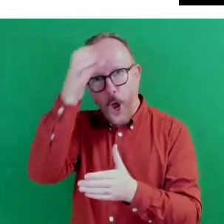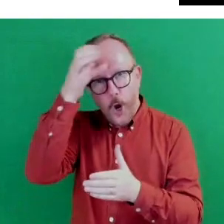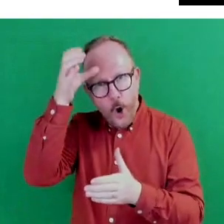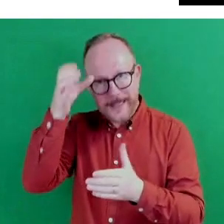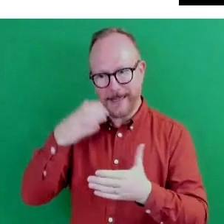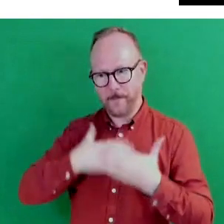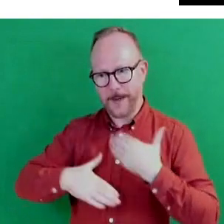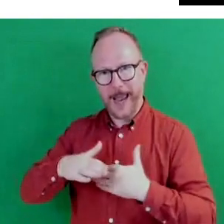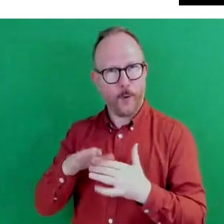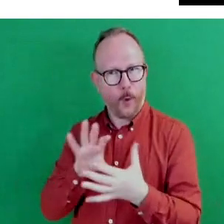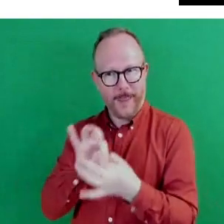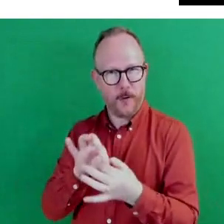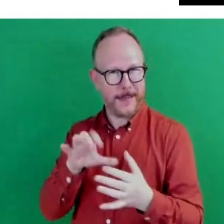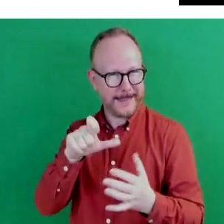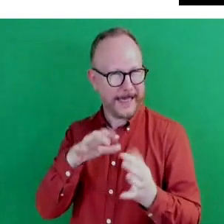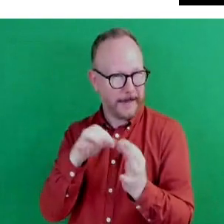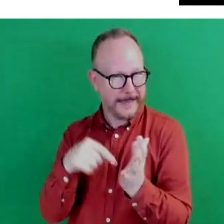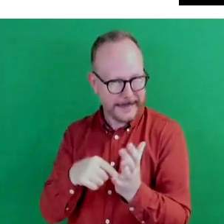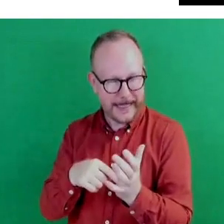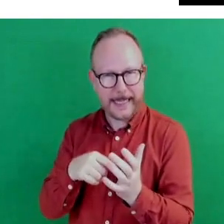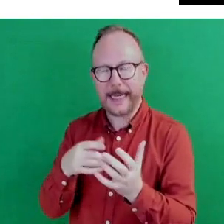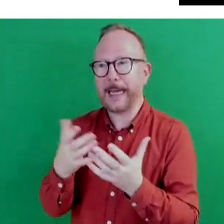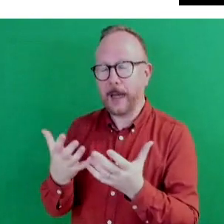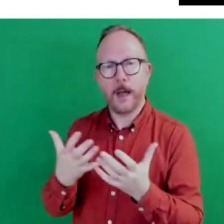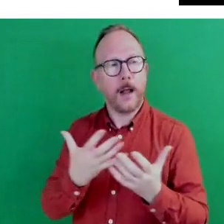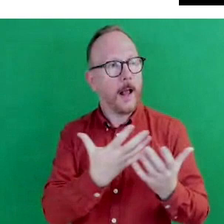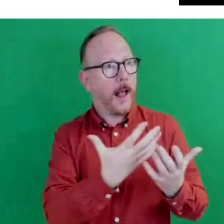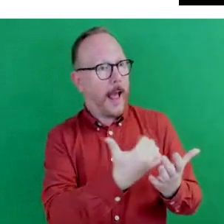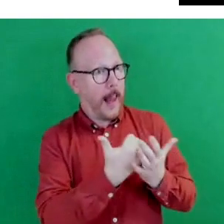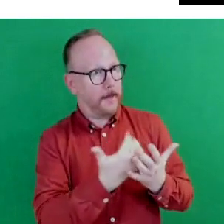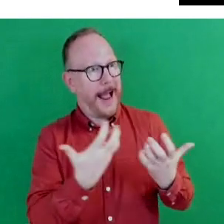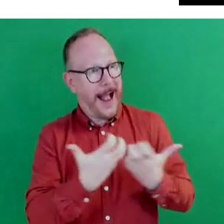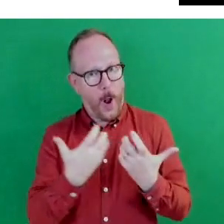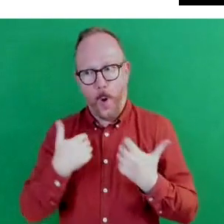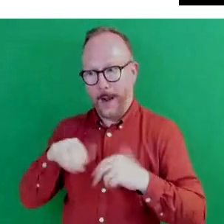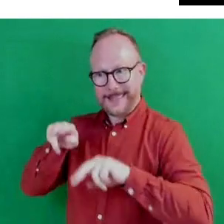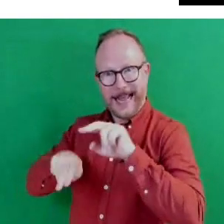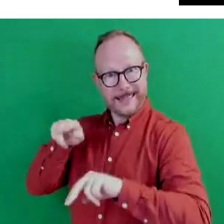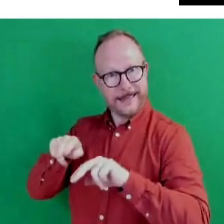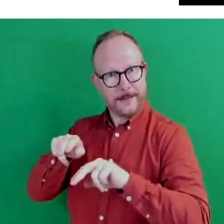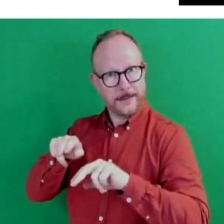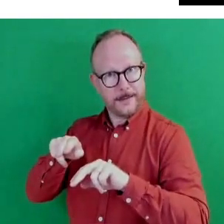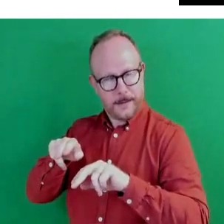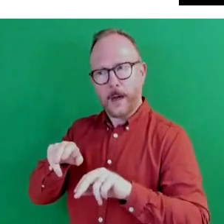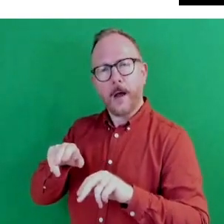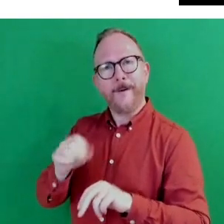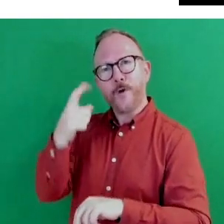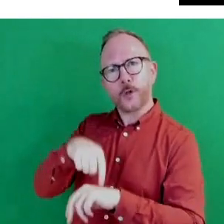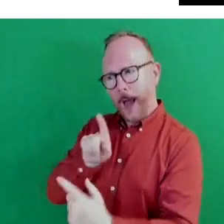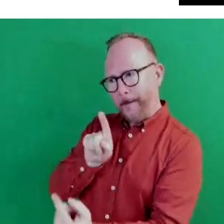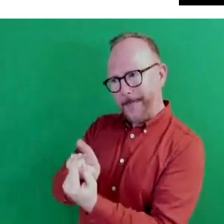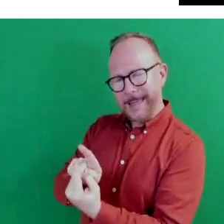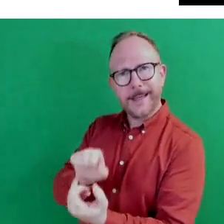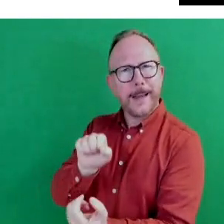for doing the assessment, because obviously when we first initially see young people, it's really important that we are doing these mental